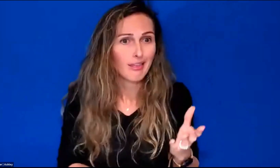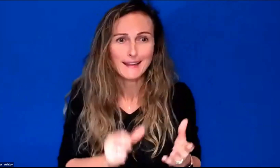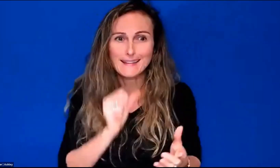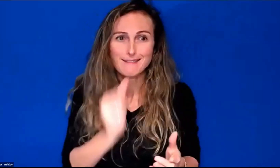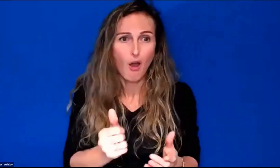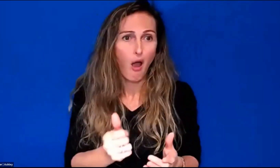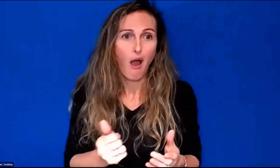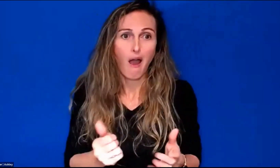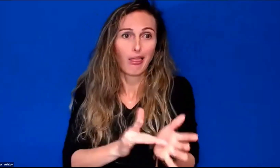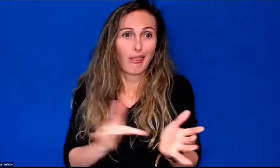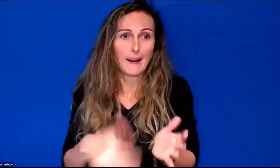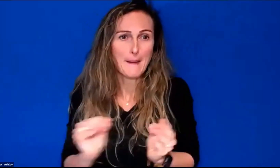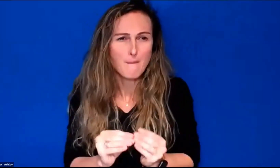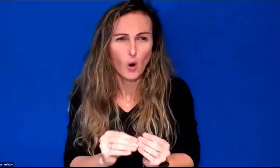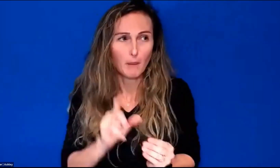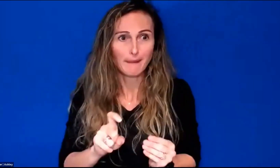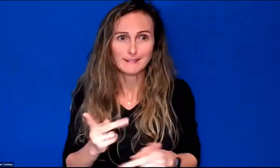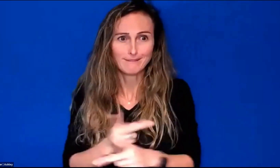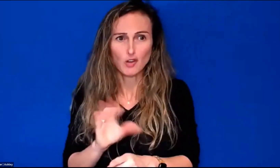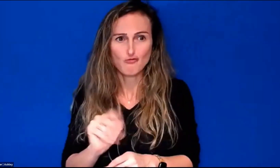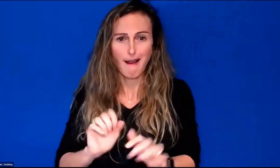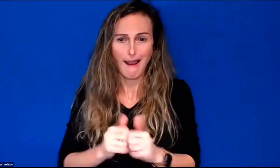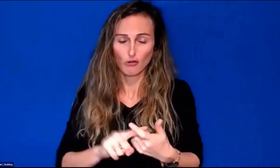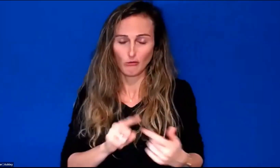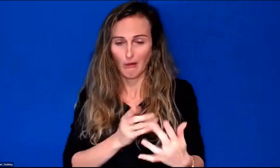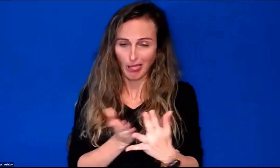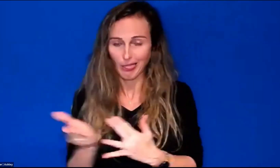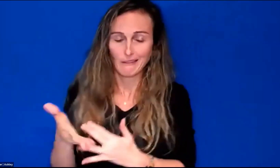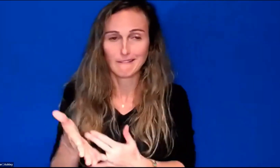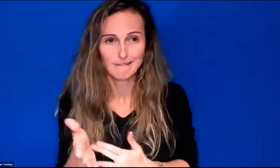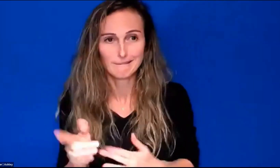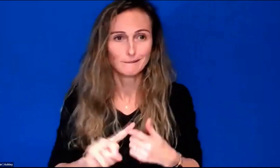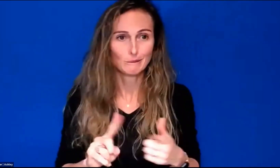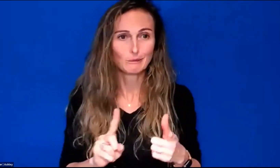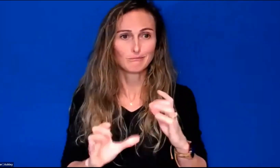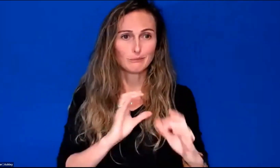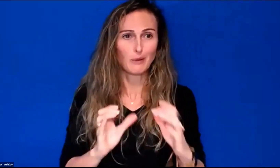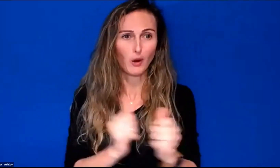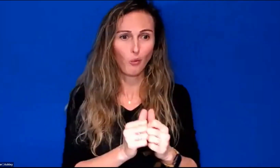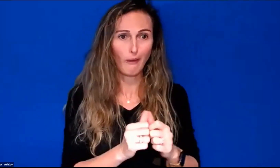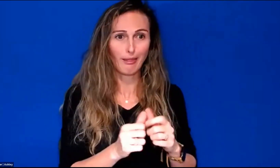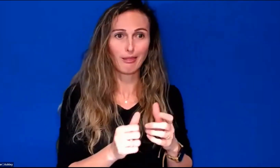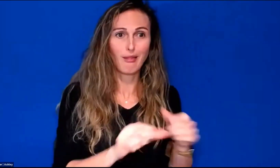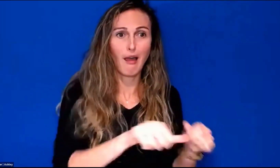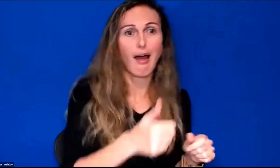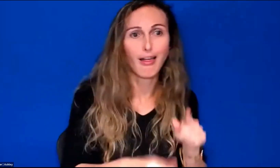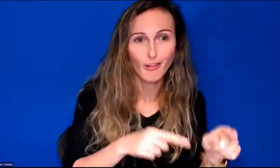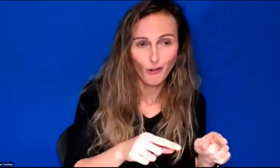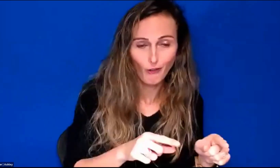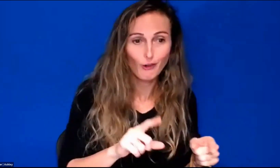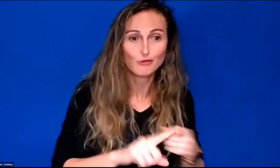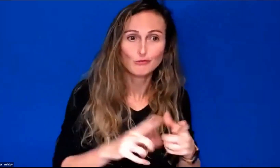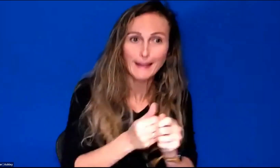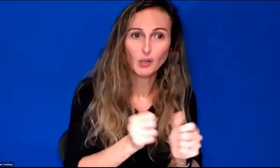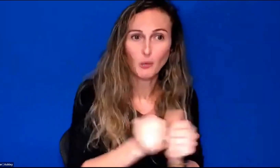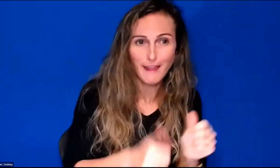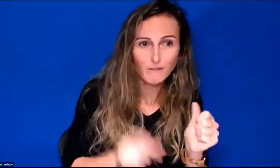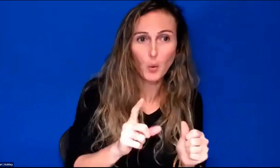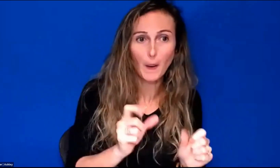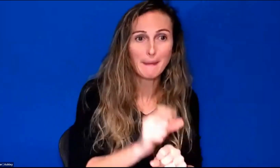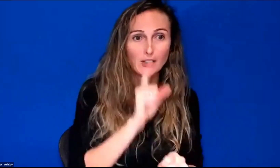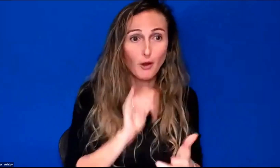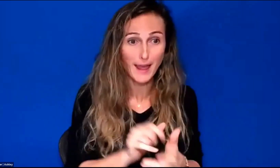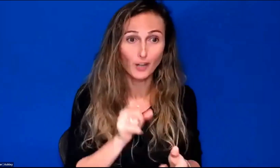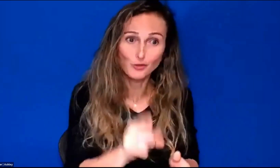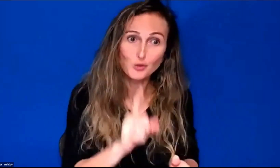kind of find your own way to communicate and kind of catch up with everybody and try to make sure that you